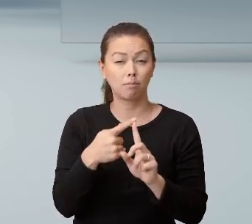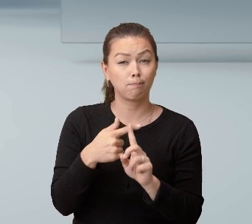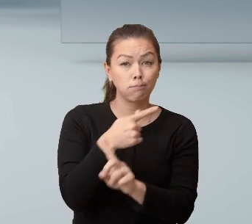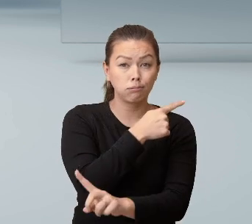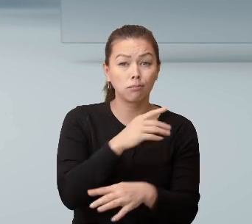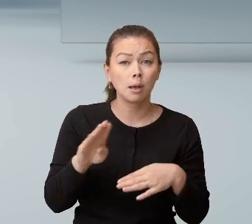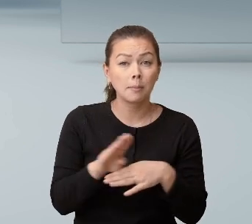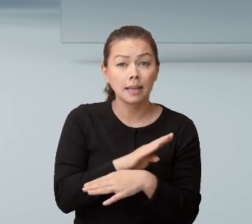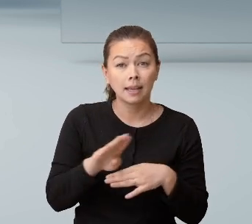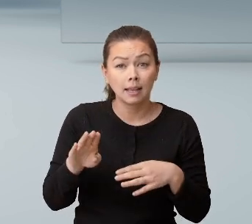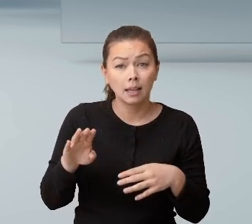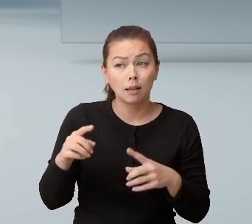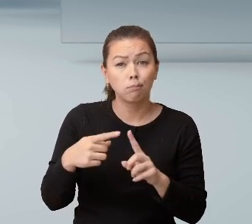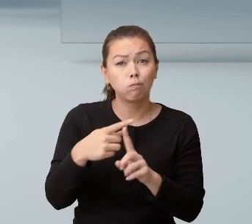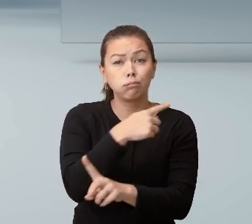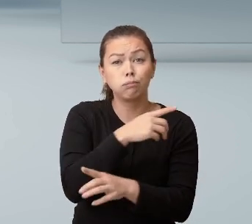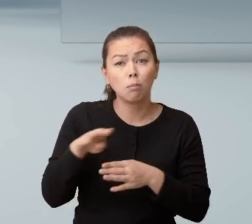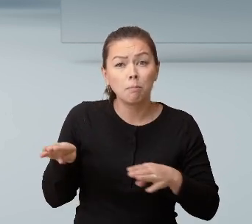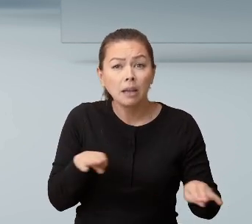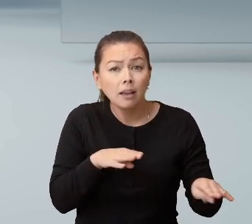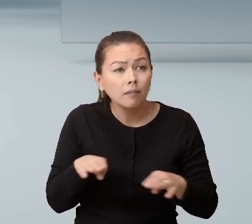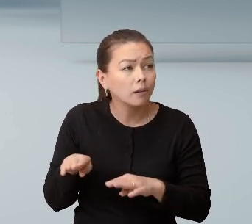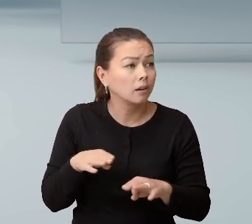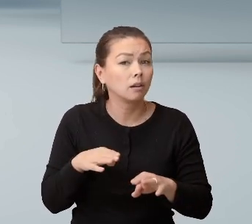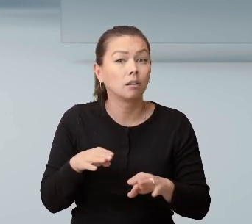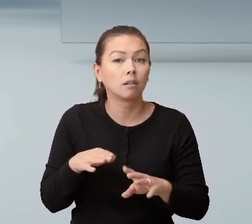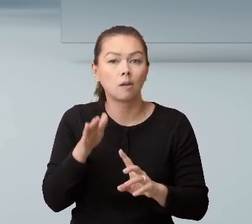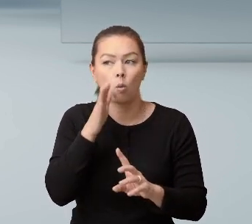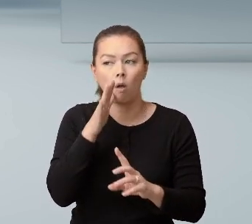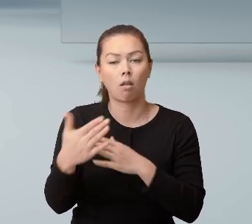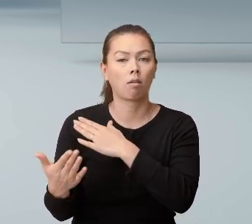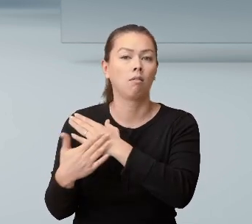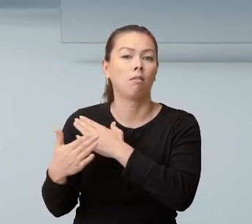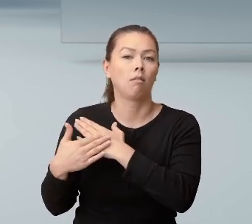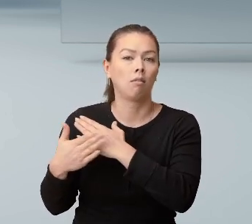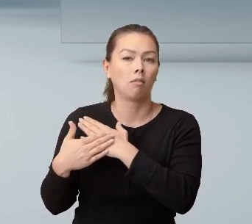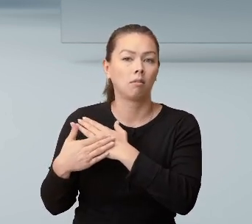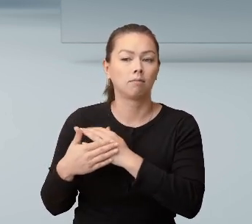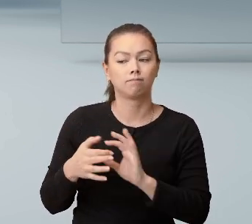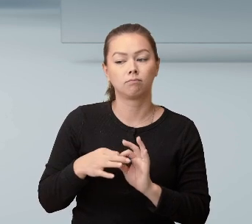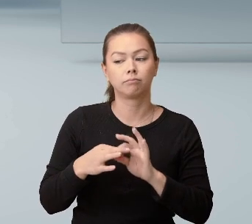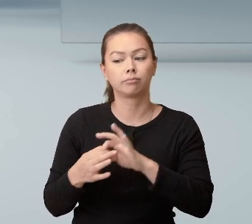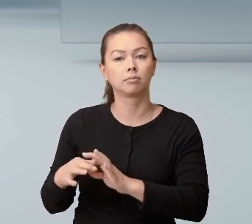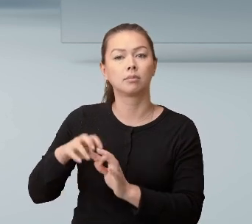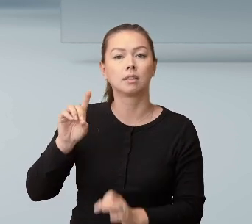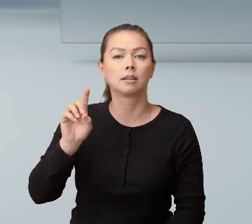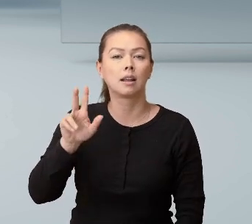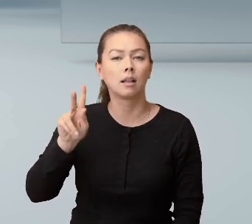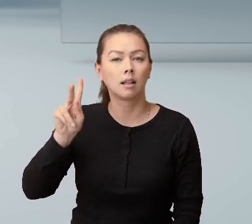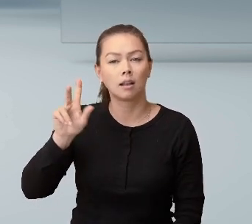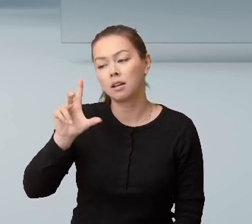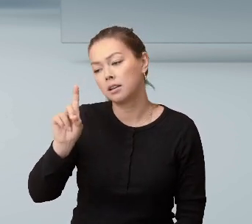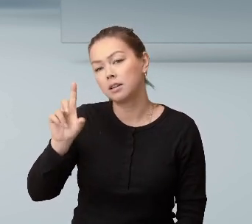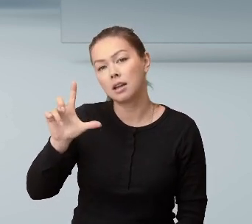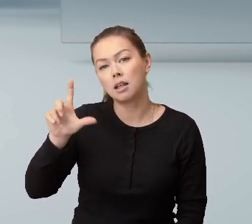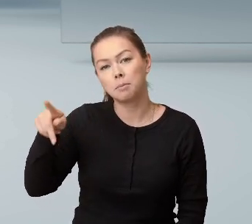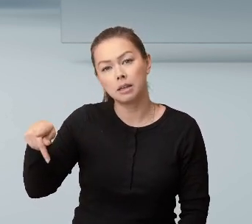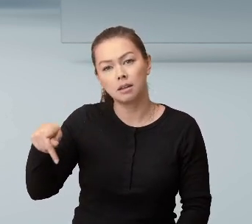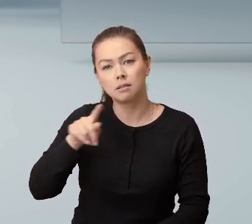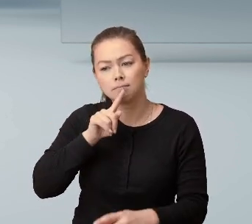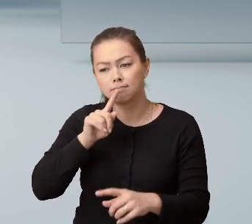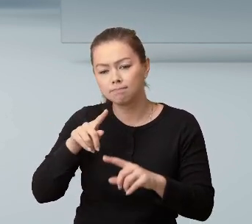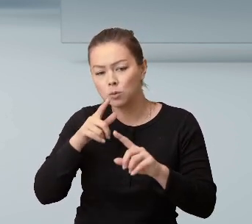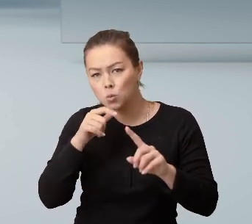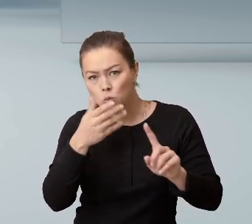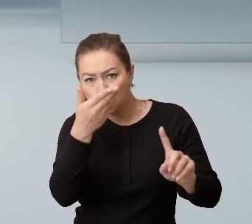behavior. And then this can lead on to impacting other tools such as DLP, so that the impact of that might be different because of the risk profile